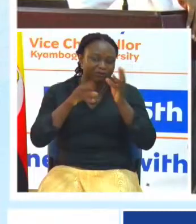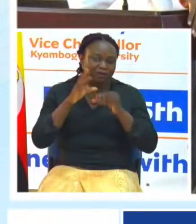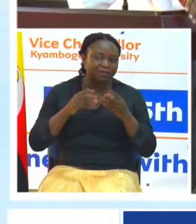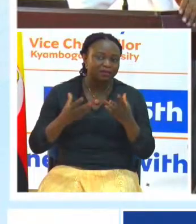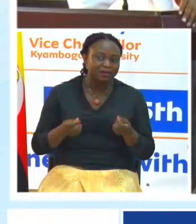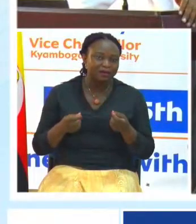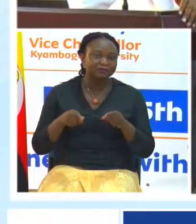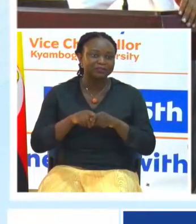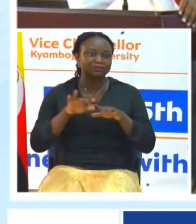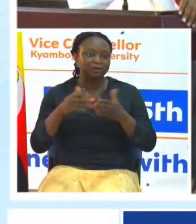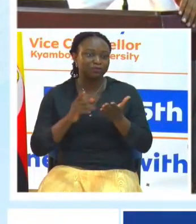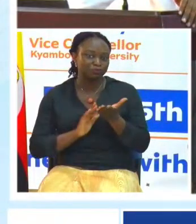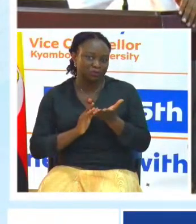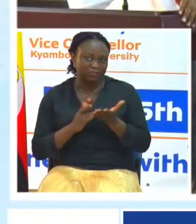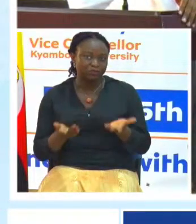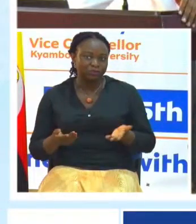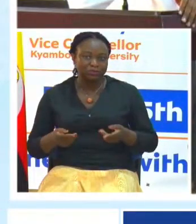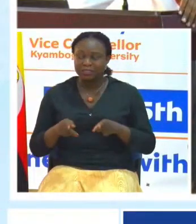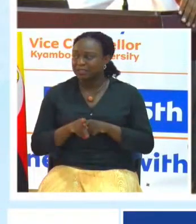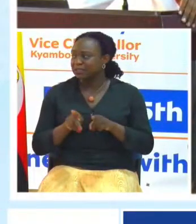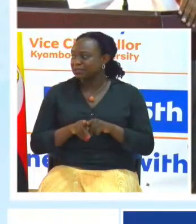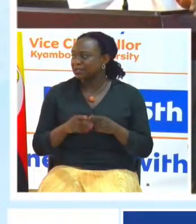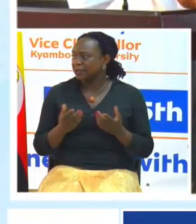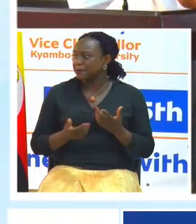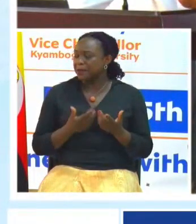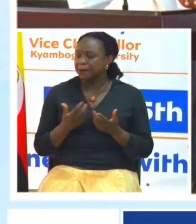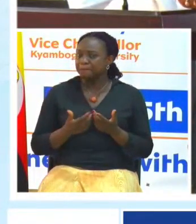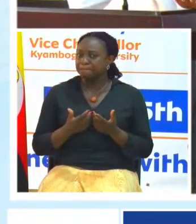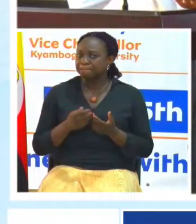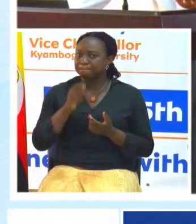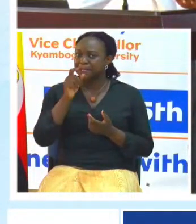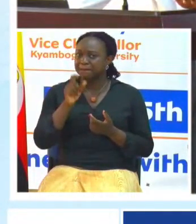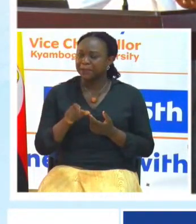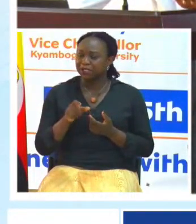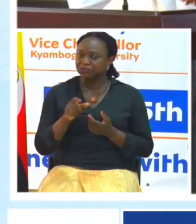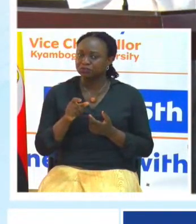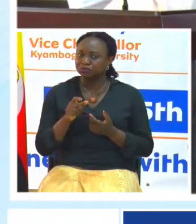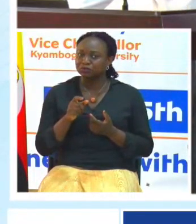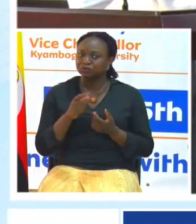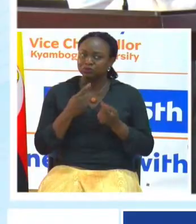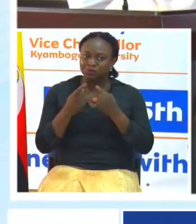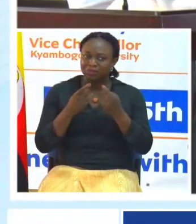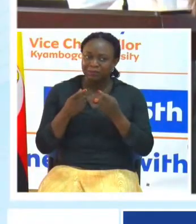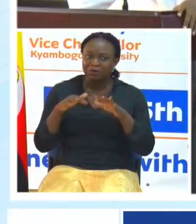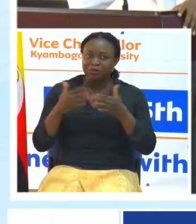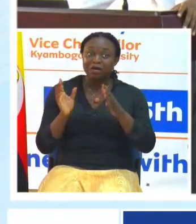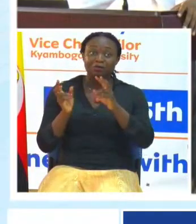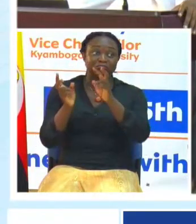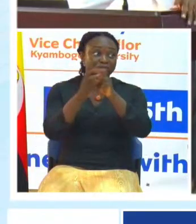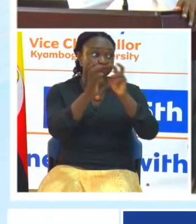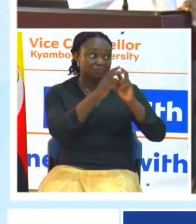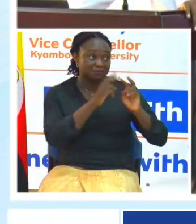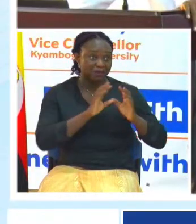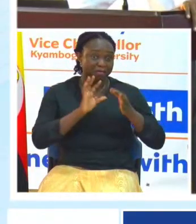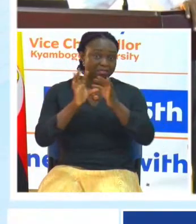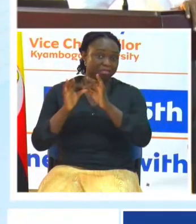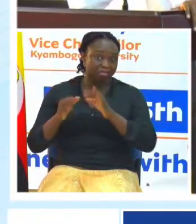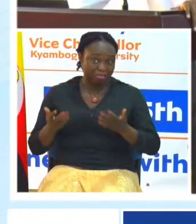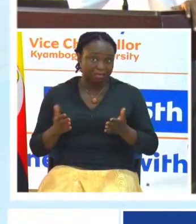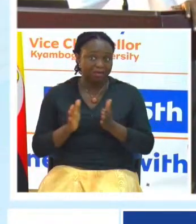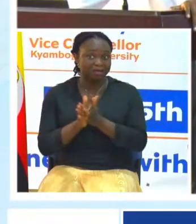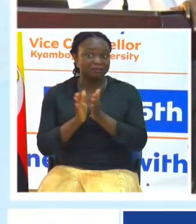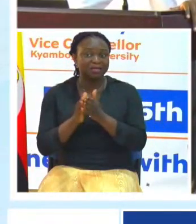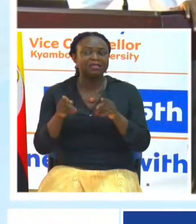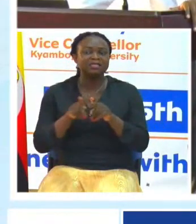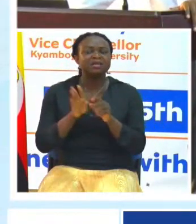and also someone talked about networking, which I've already talked about. There is